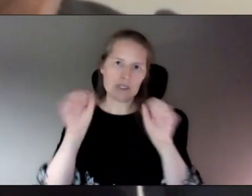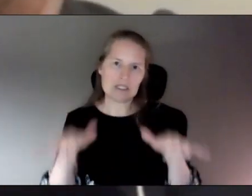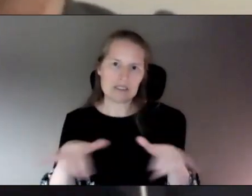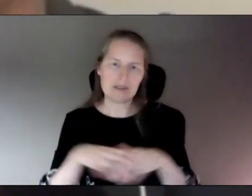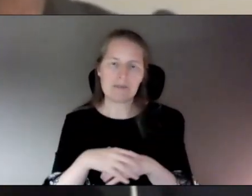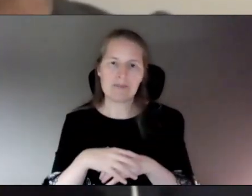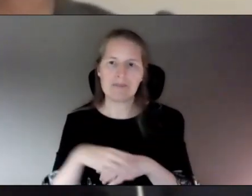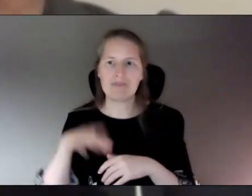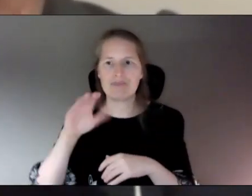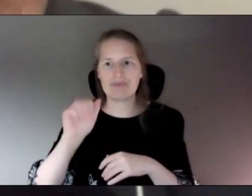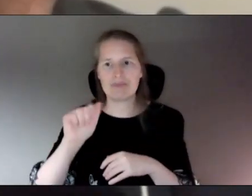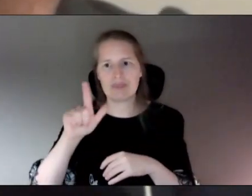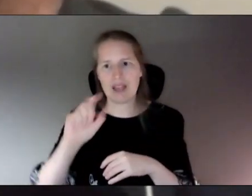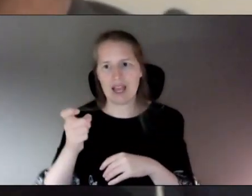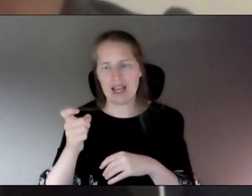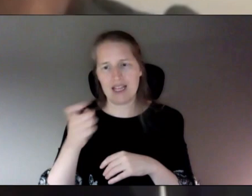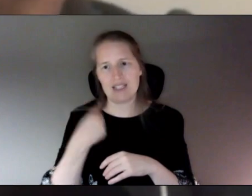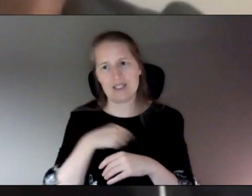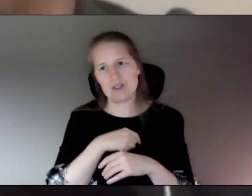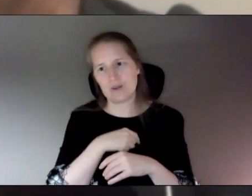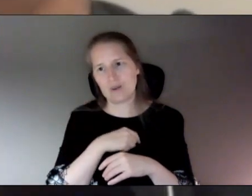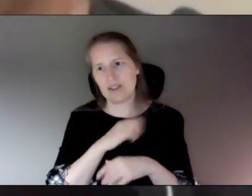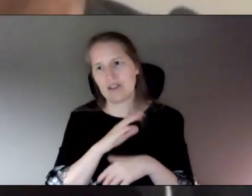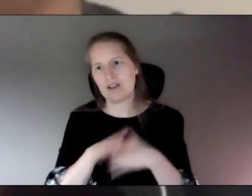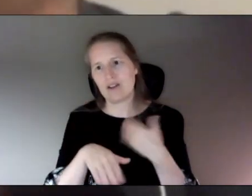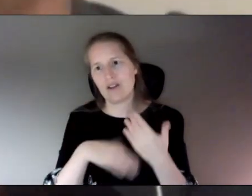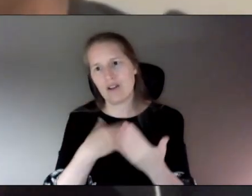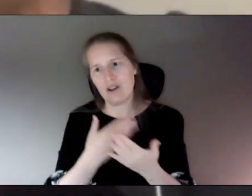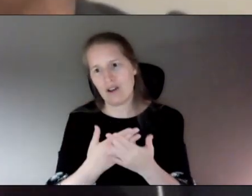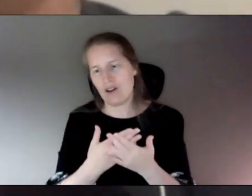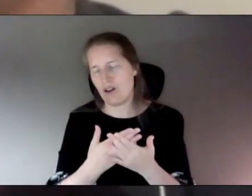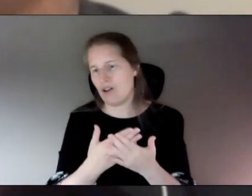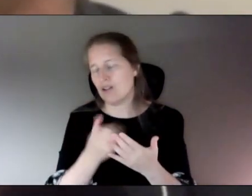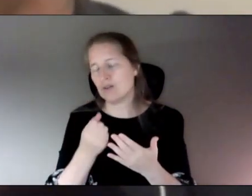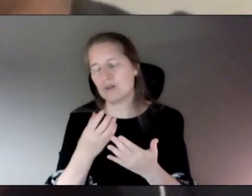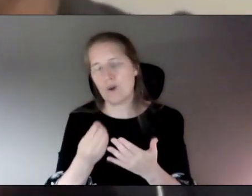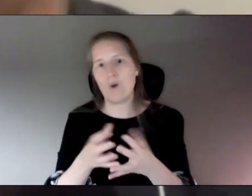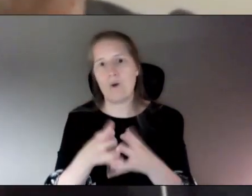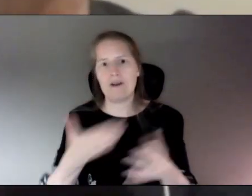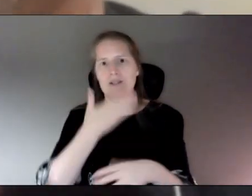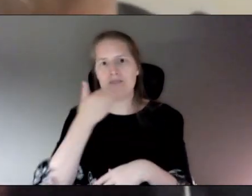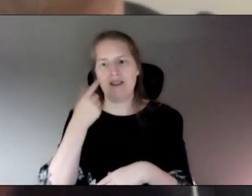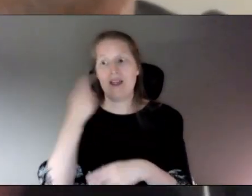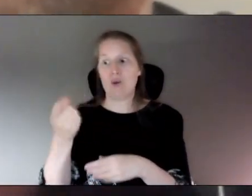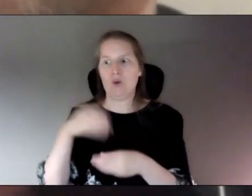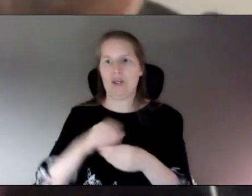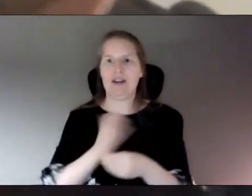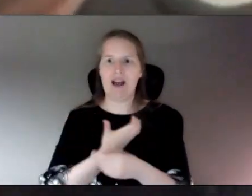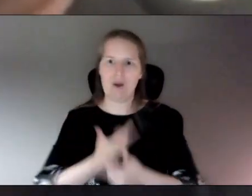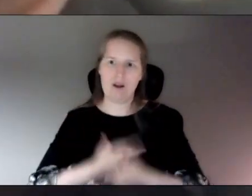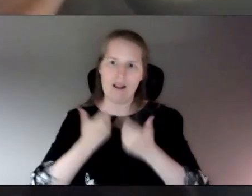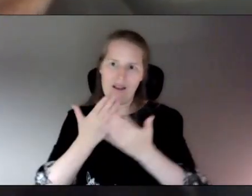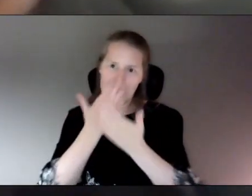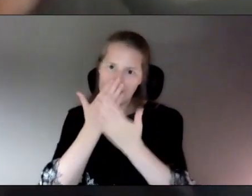all also so much the better for having you in our lives. Thank you so much.